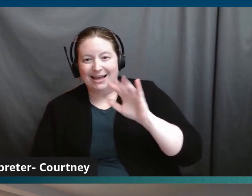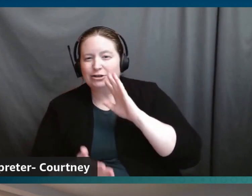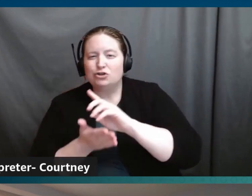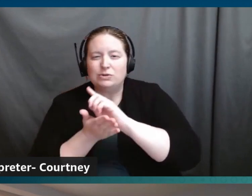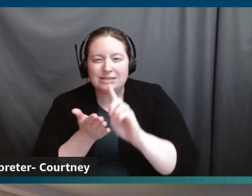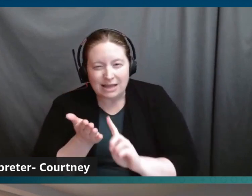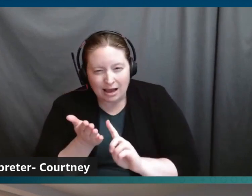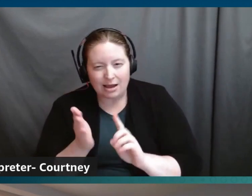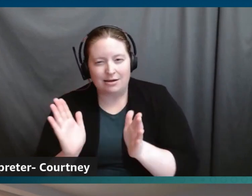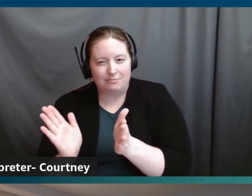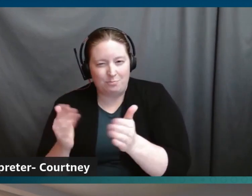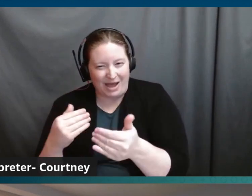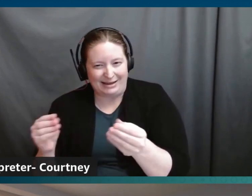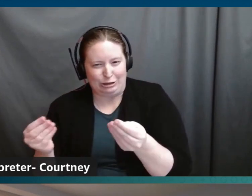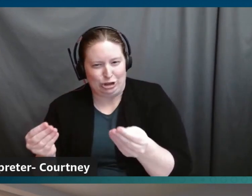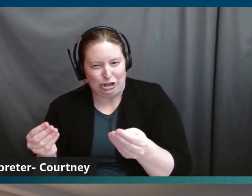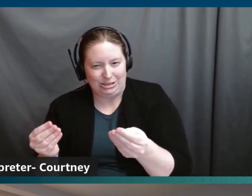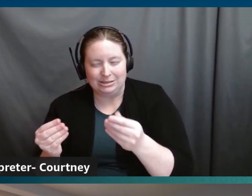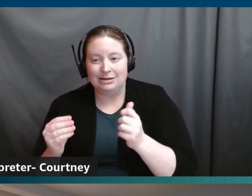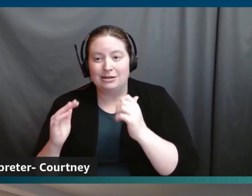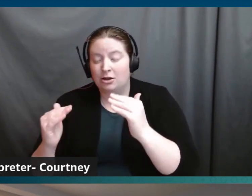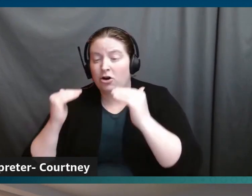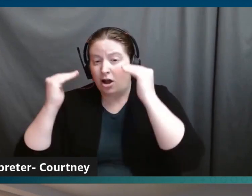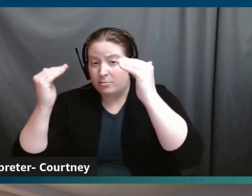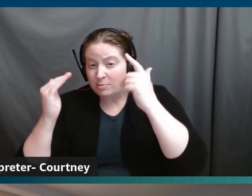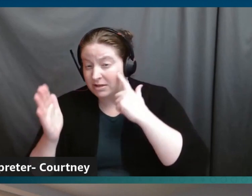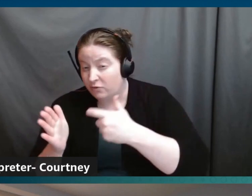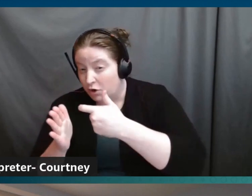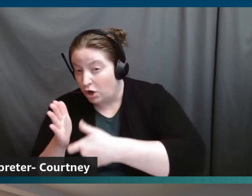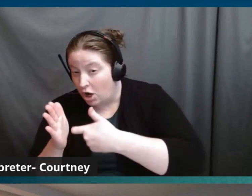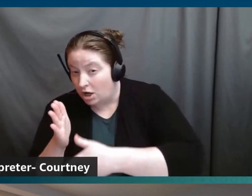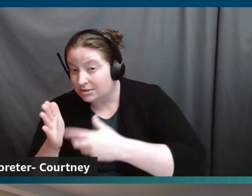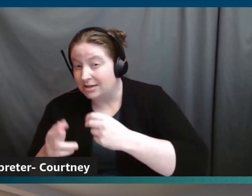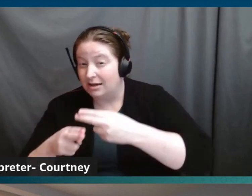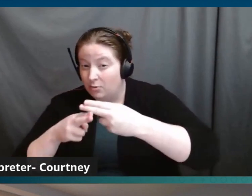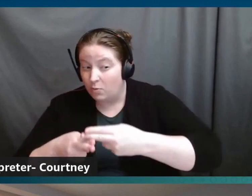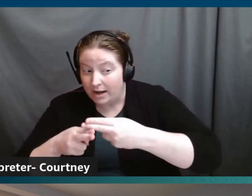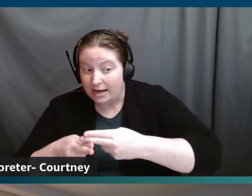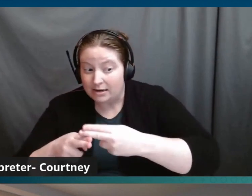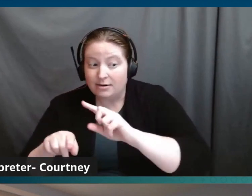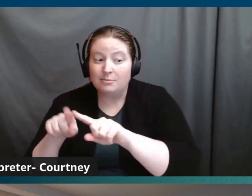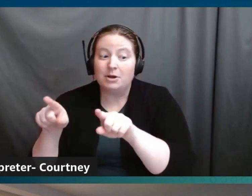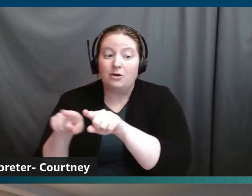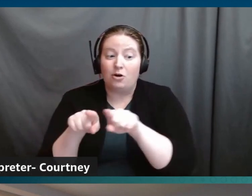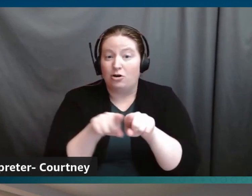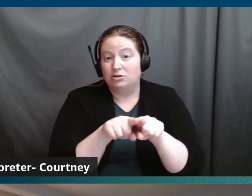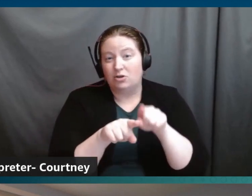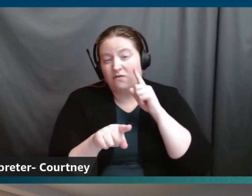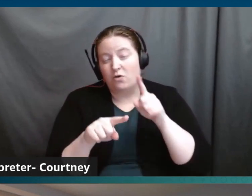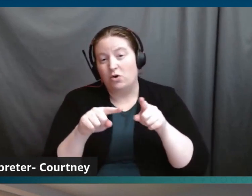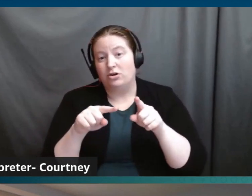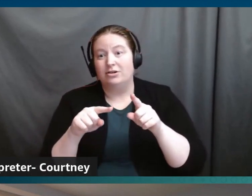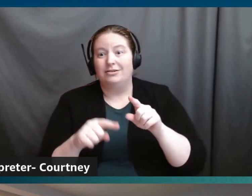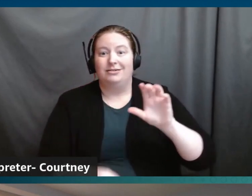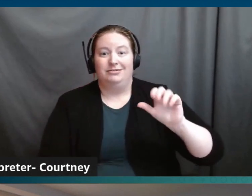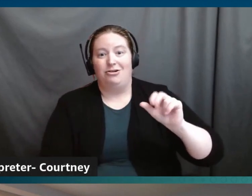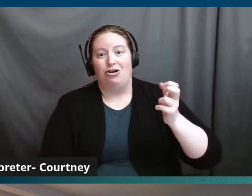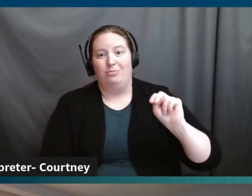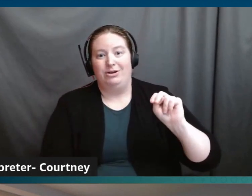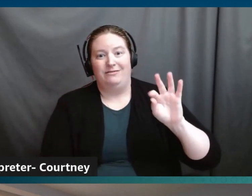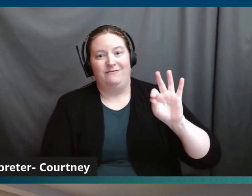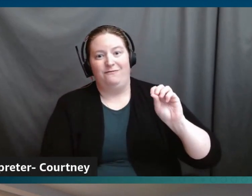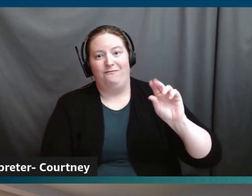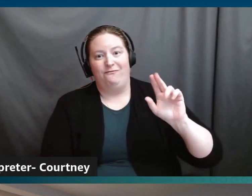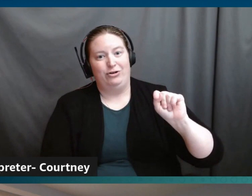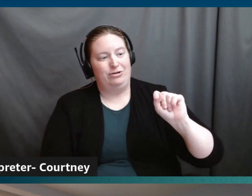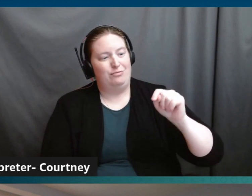are optimized not only for cost and weight, but also for circularity or carbon footprint, for example.